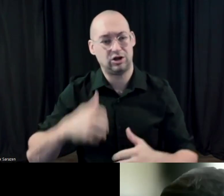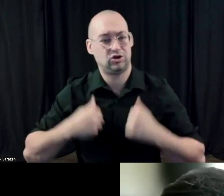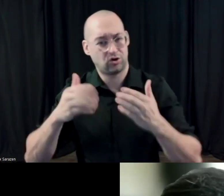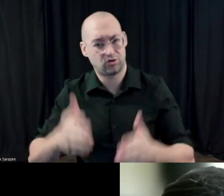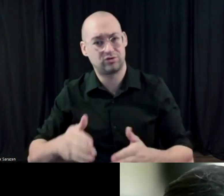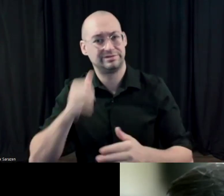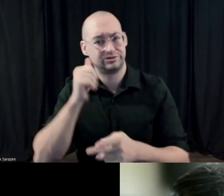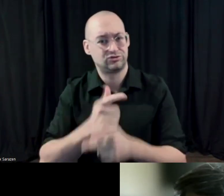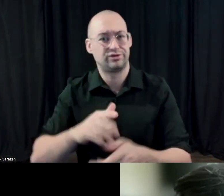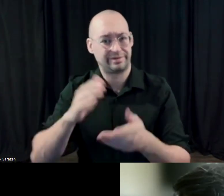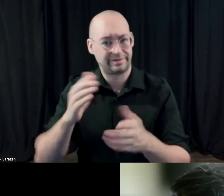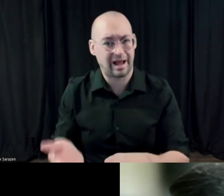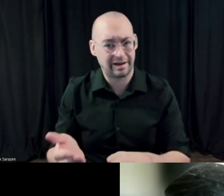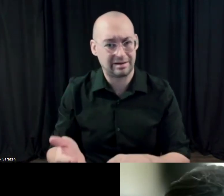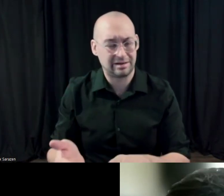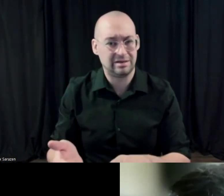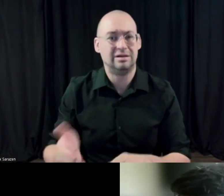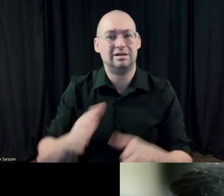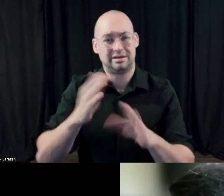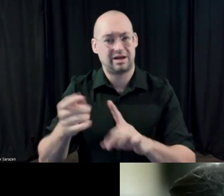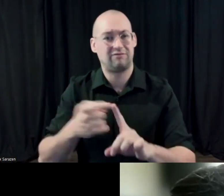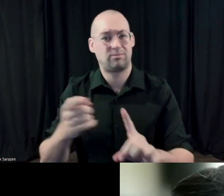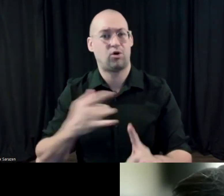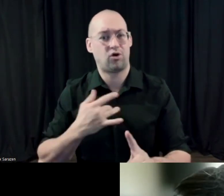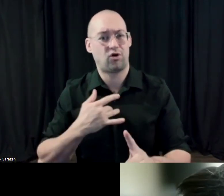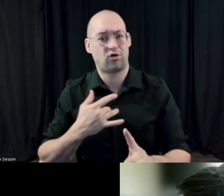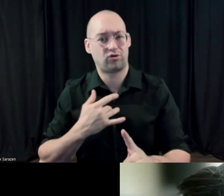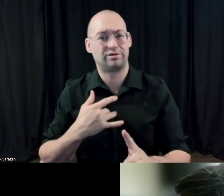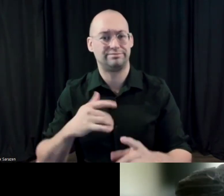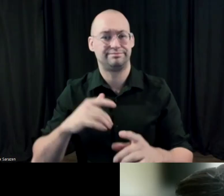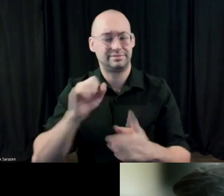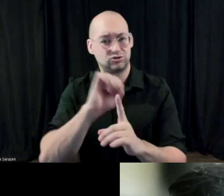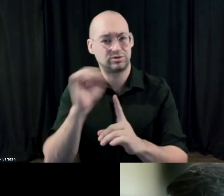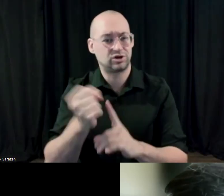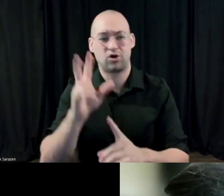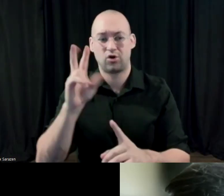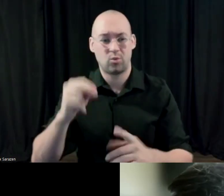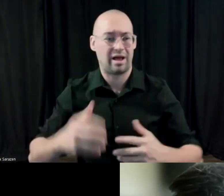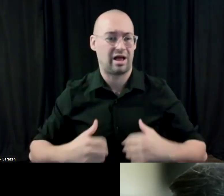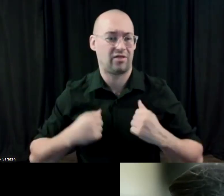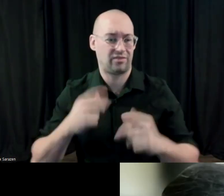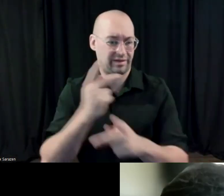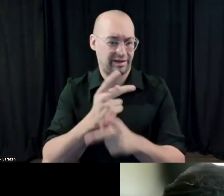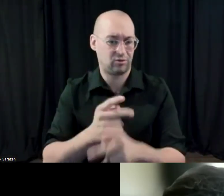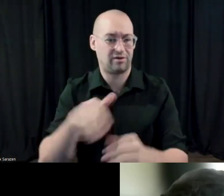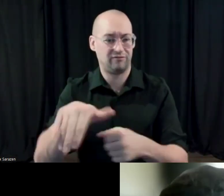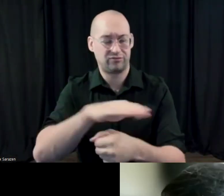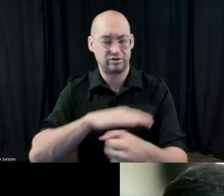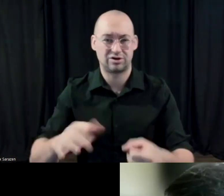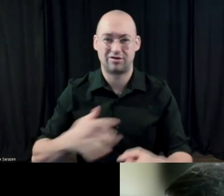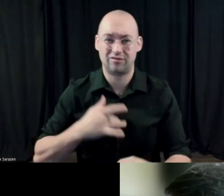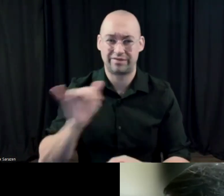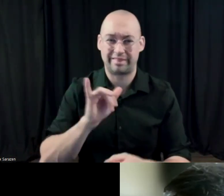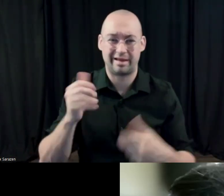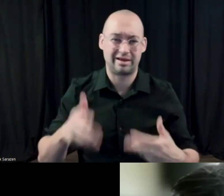47, and she died of a heart condition. She had no healthcare coverage. And I felt like giving up then. And I remembered